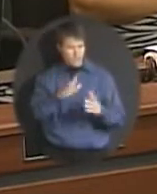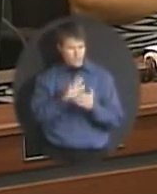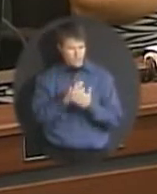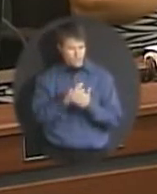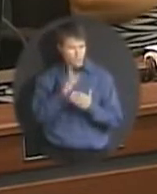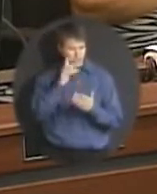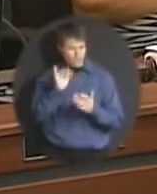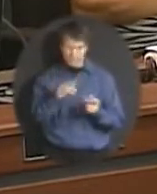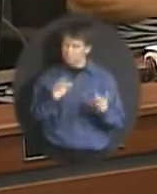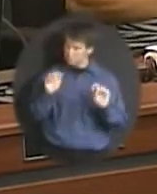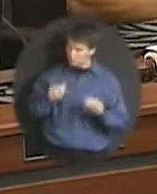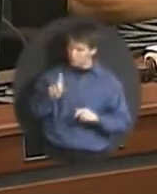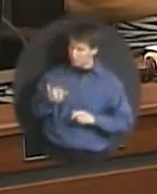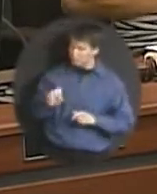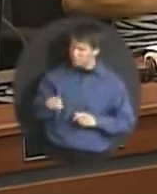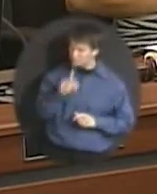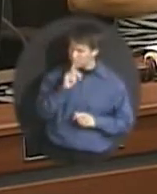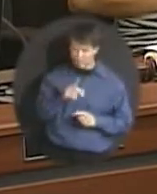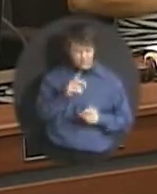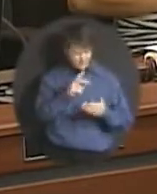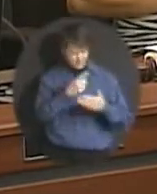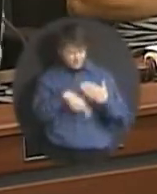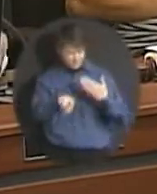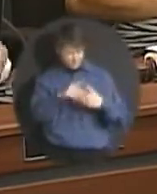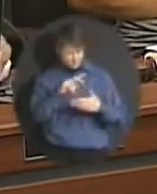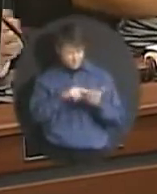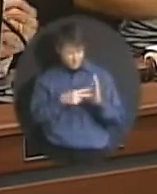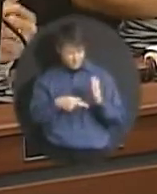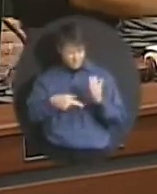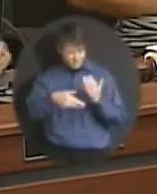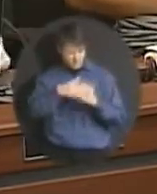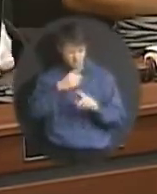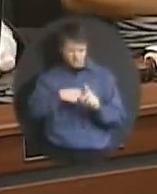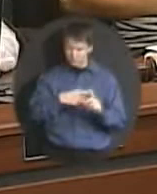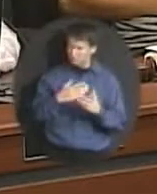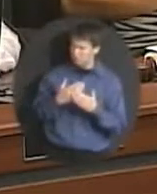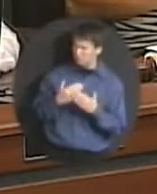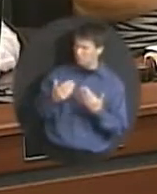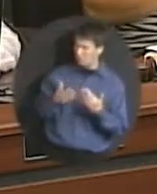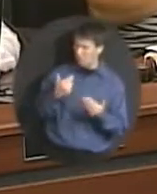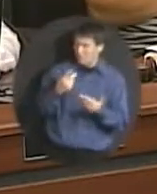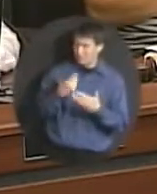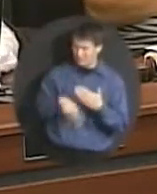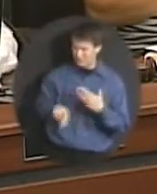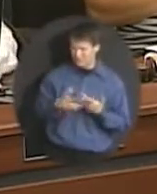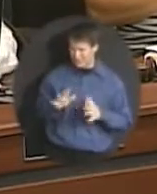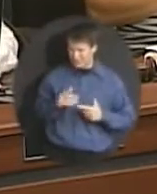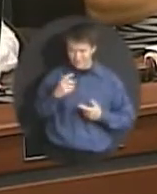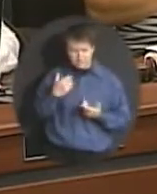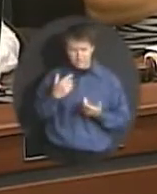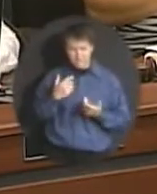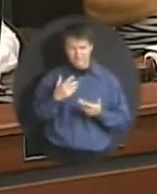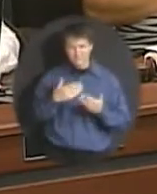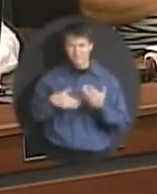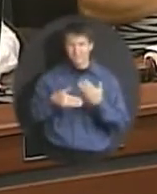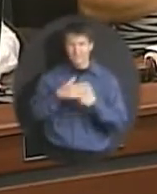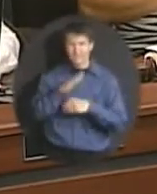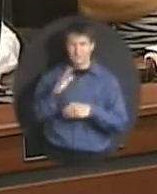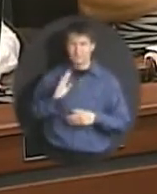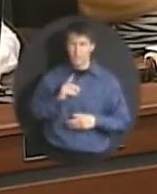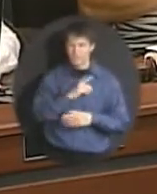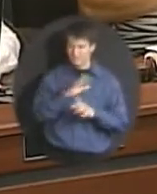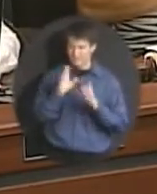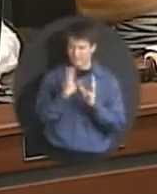Thank you. You said next week, you meant next month. I'm sorry, next month. It almost is next week. So, or the next board meeting. All